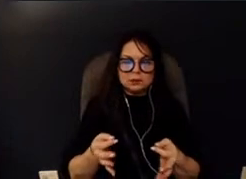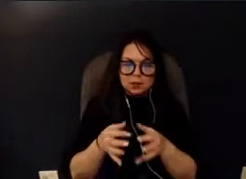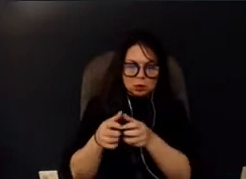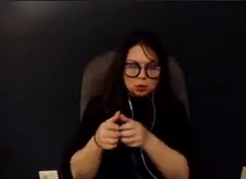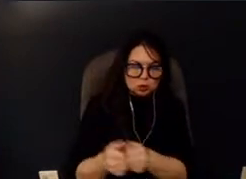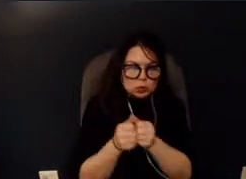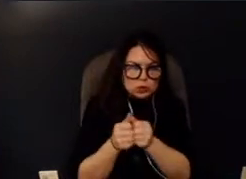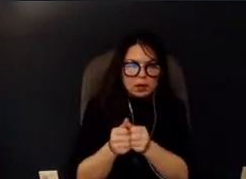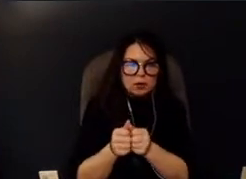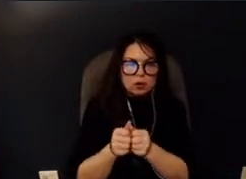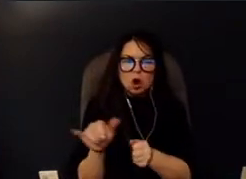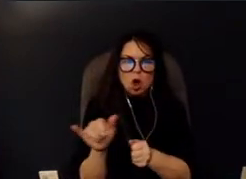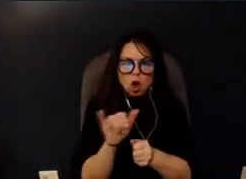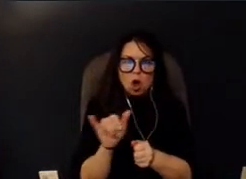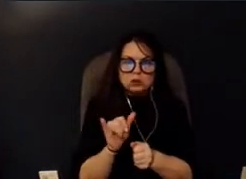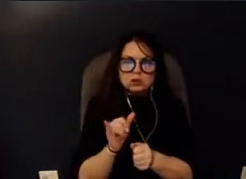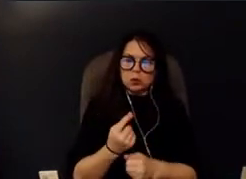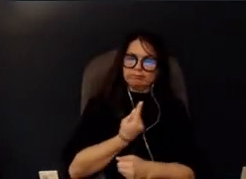6, 7, 8 months.